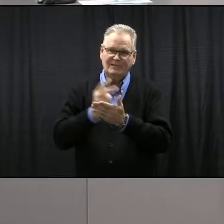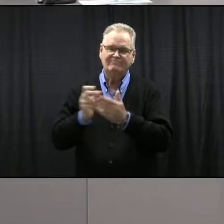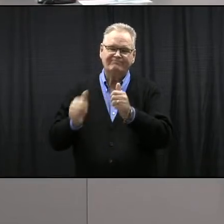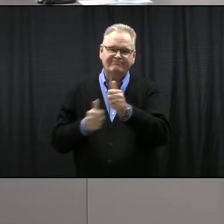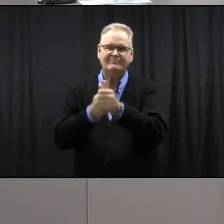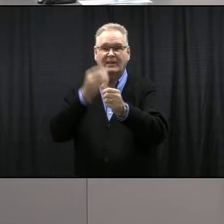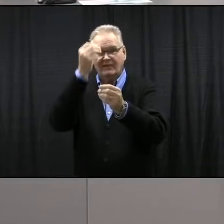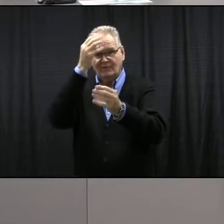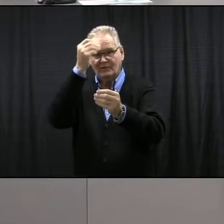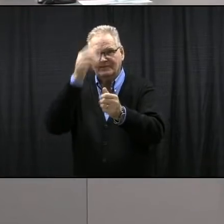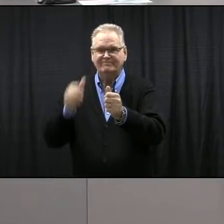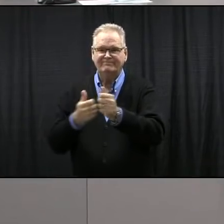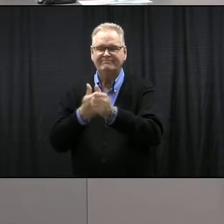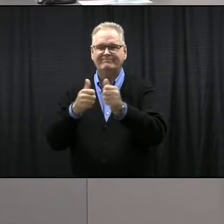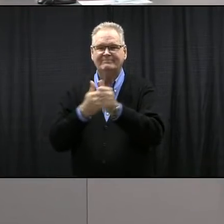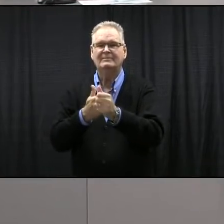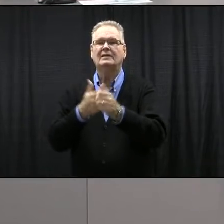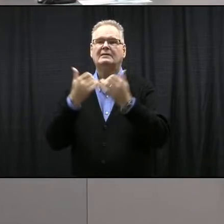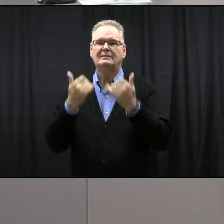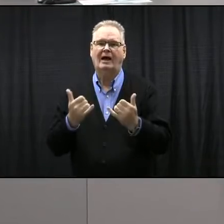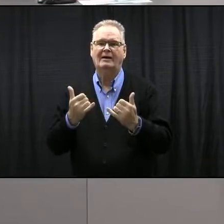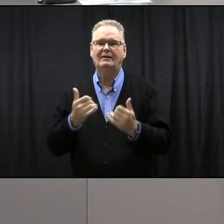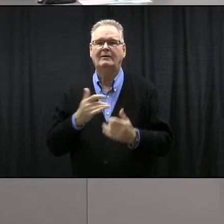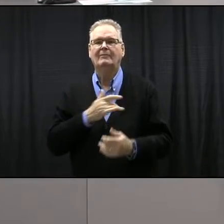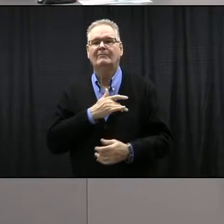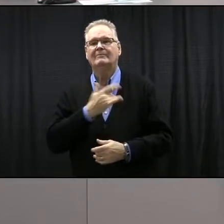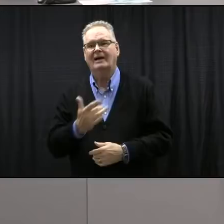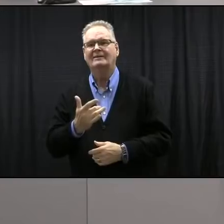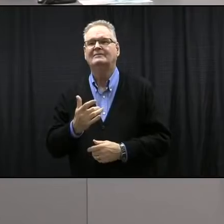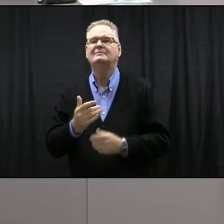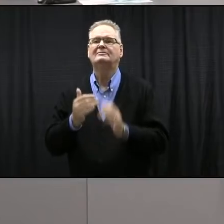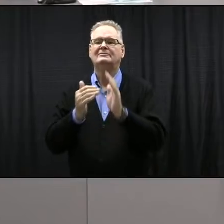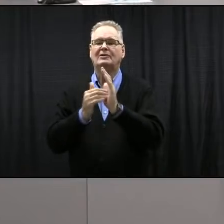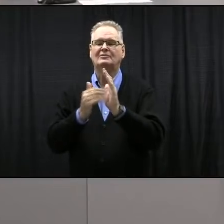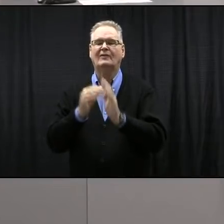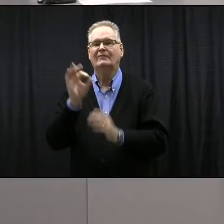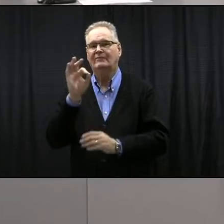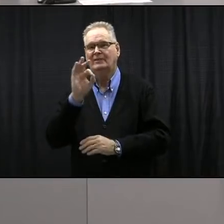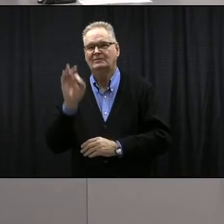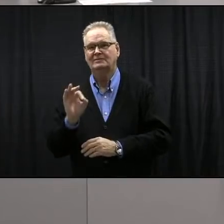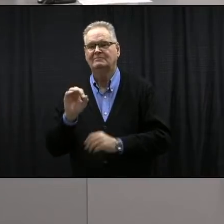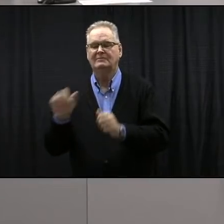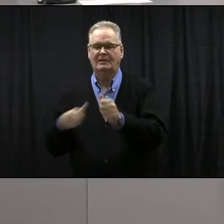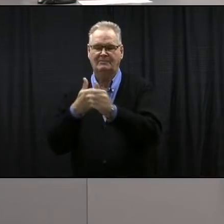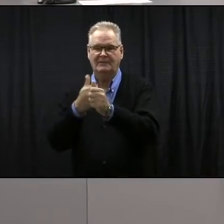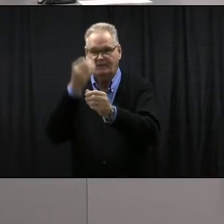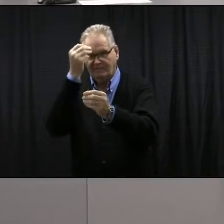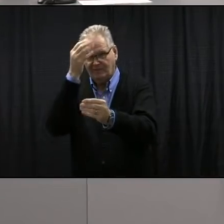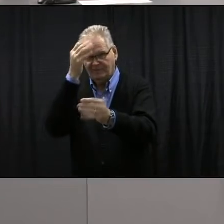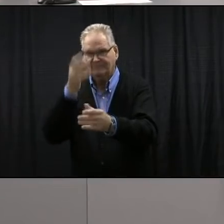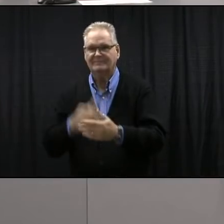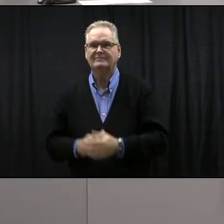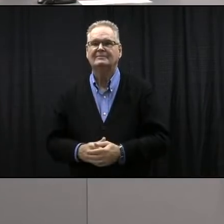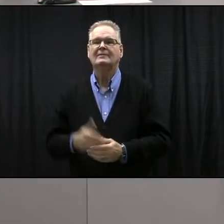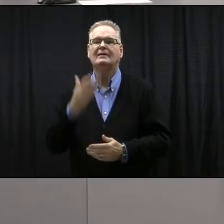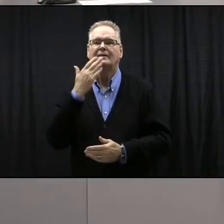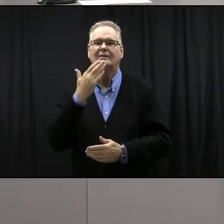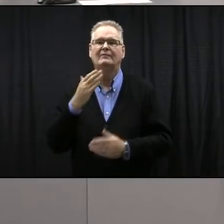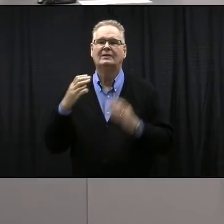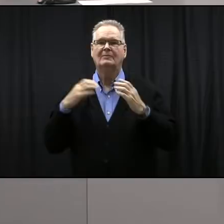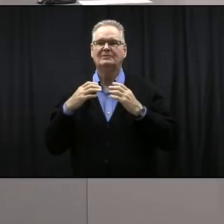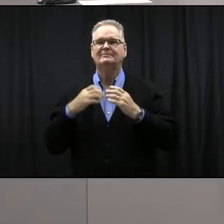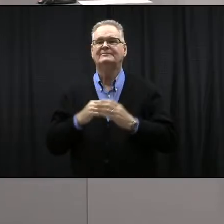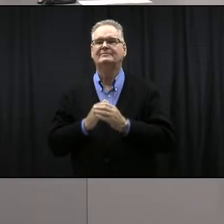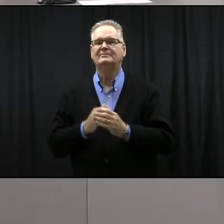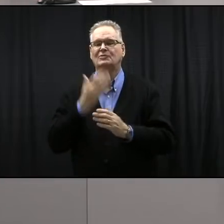as usual, I'll pass things over to Dr. Fitzgerald for an update. Thank you, Minister. Good afternoon, everyone,